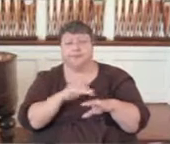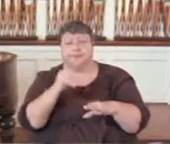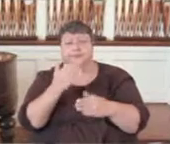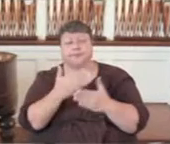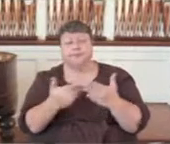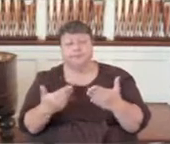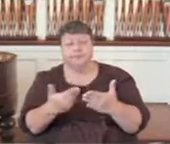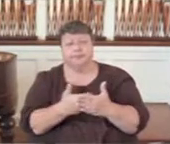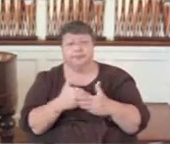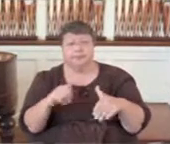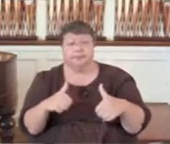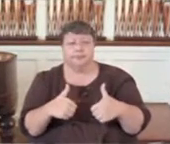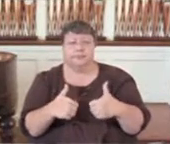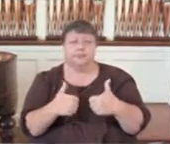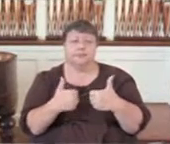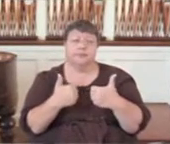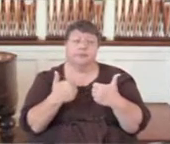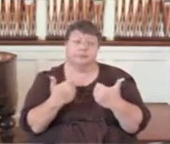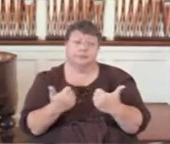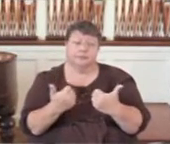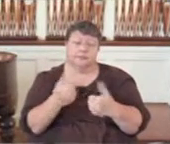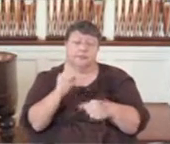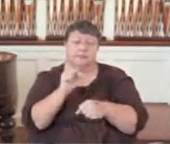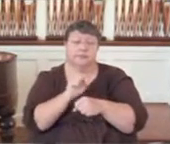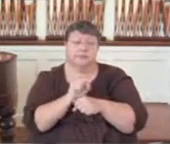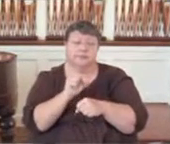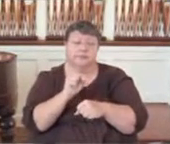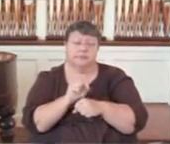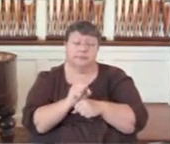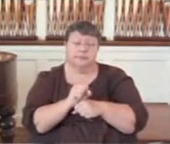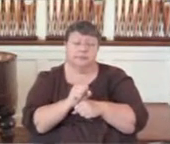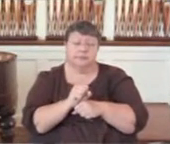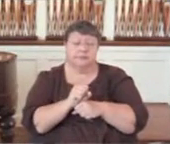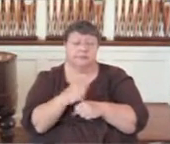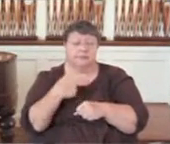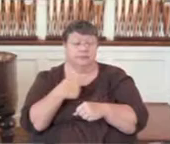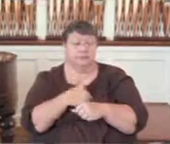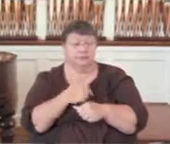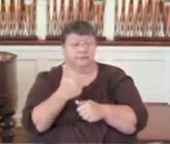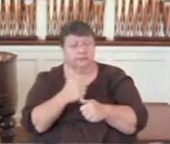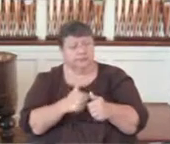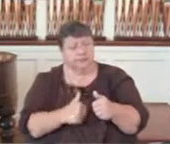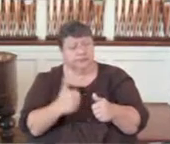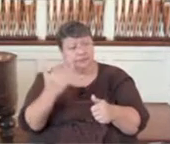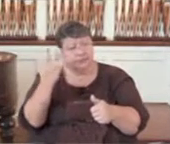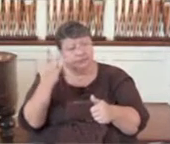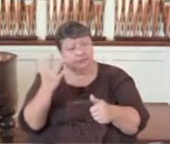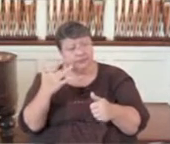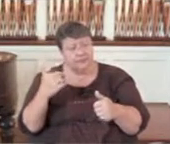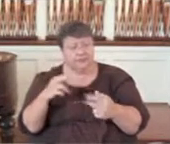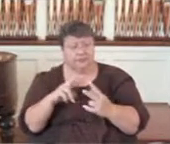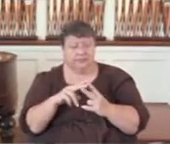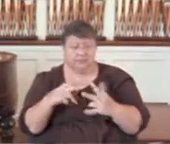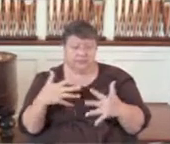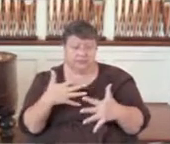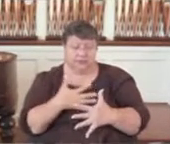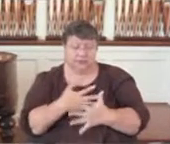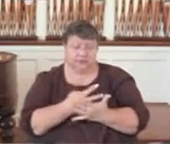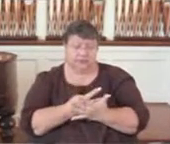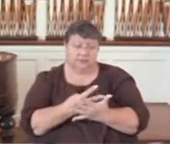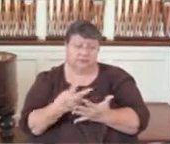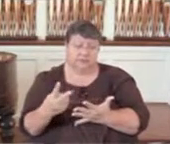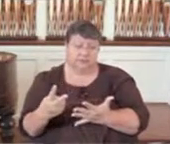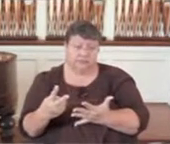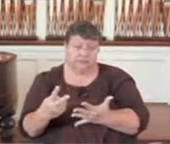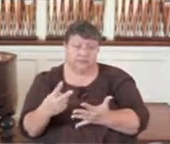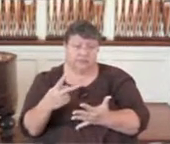some new challenge, some new task for justice, and we've been avoiding it because either we're afraid that we might fail at it, or